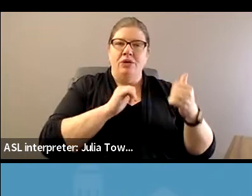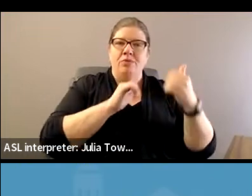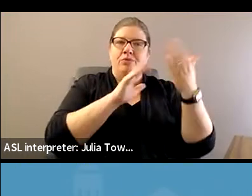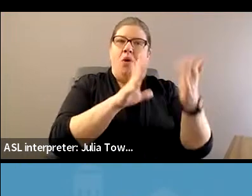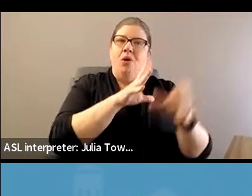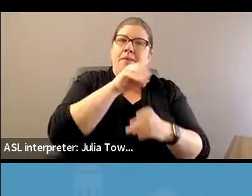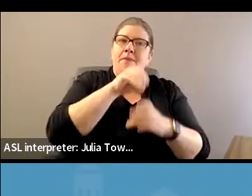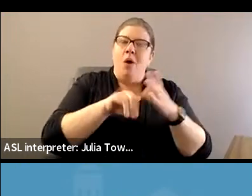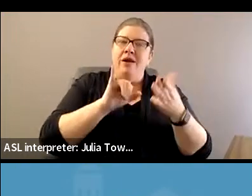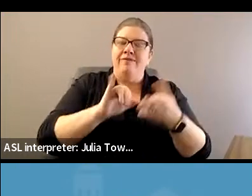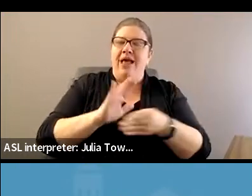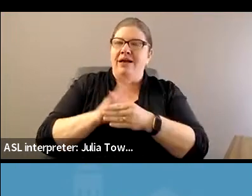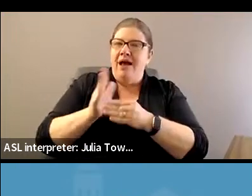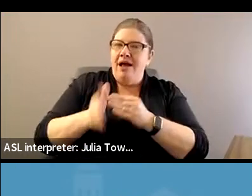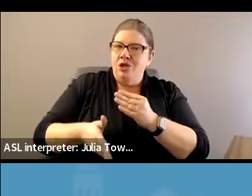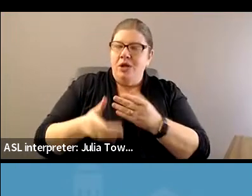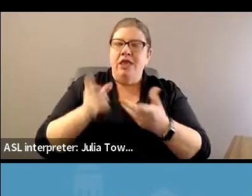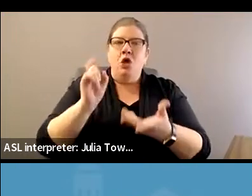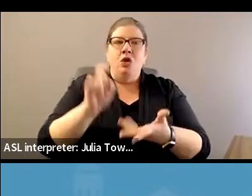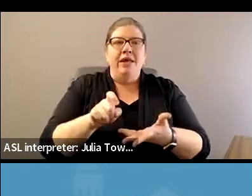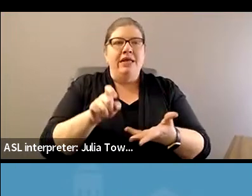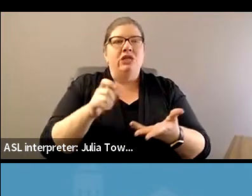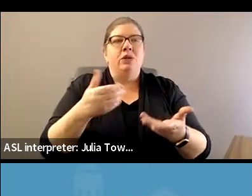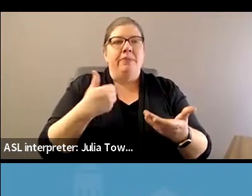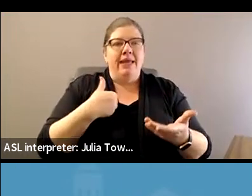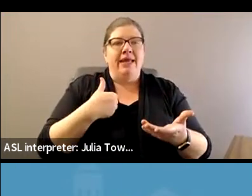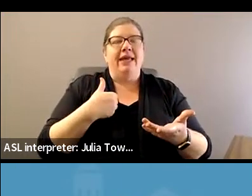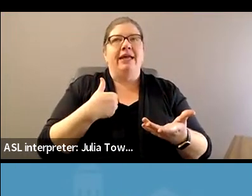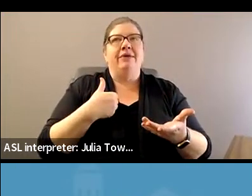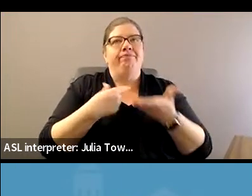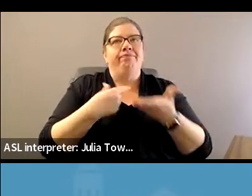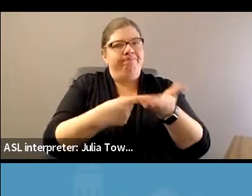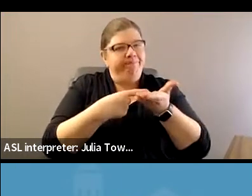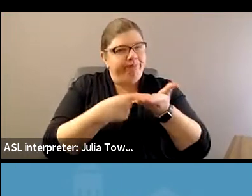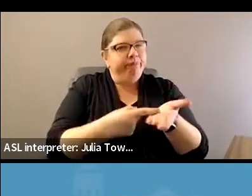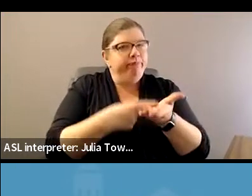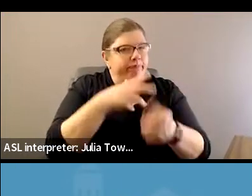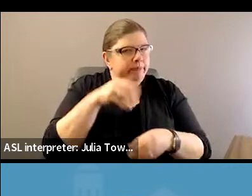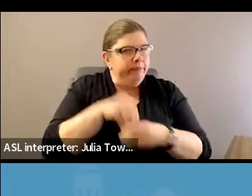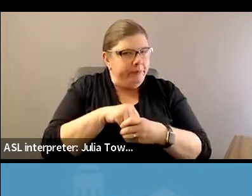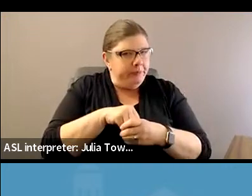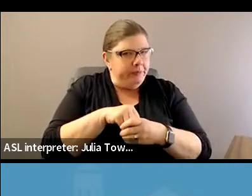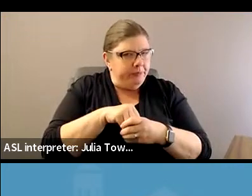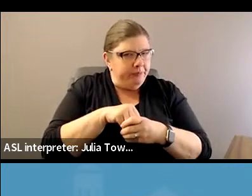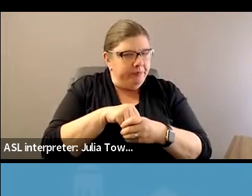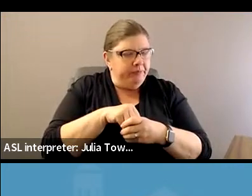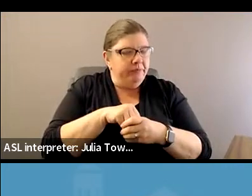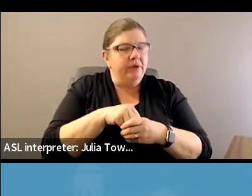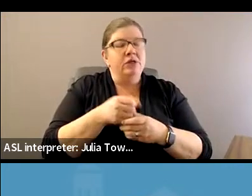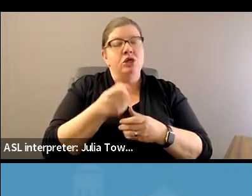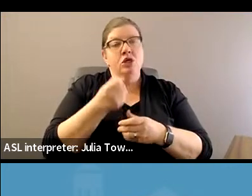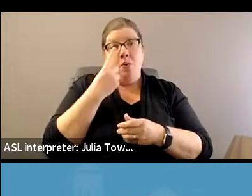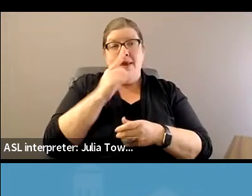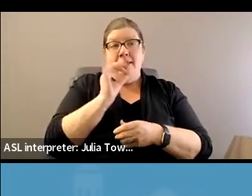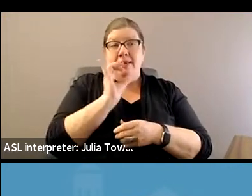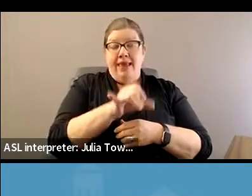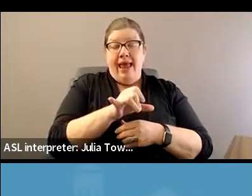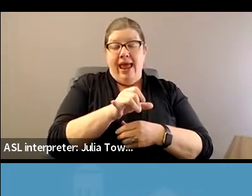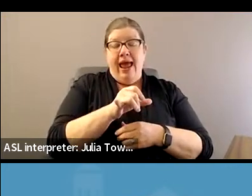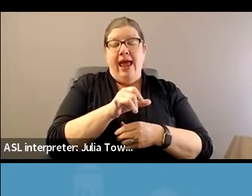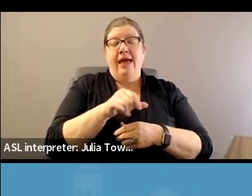the consequences, and there needs to be that discussion in here. So with that, as I was looking through